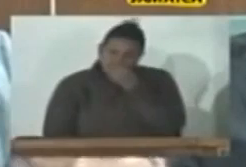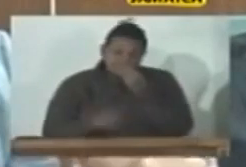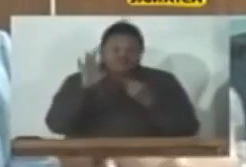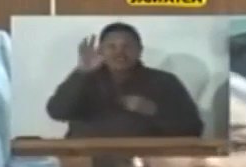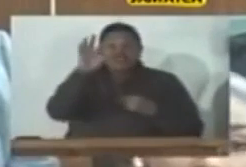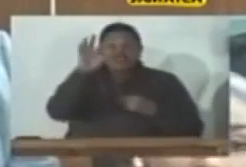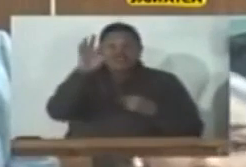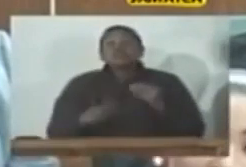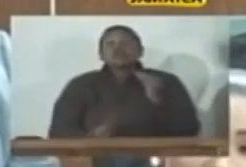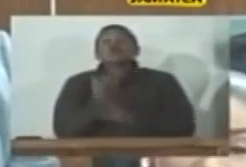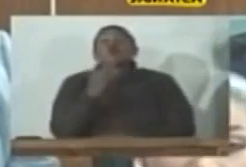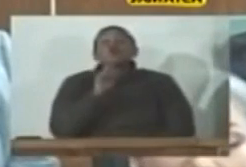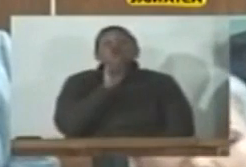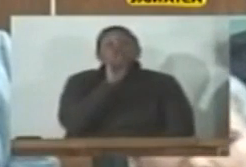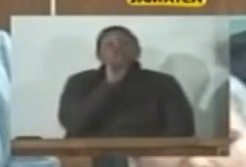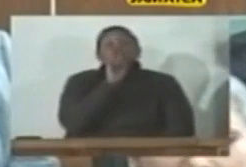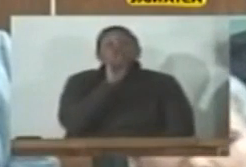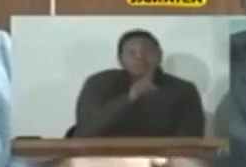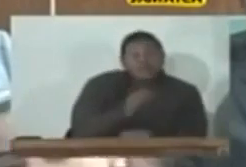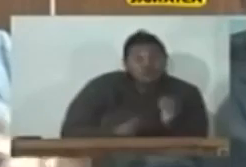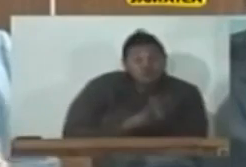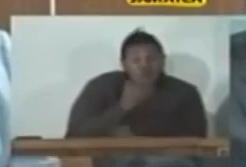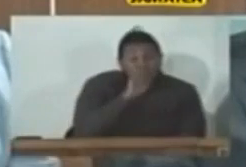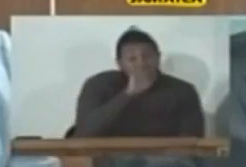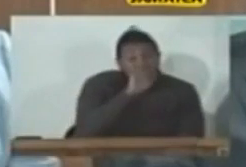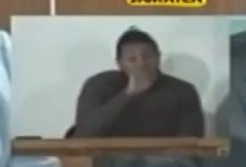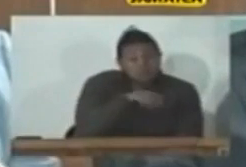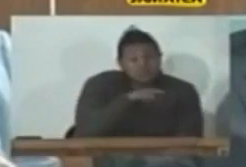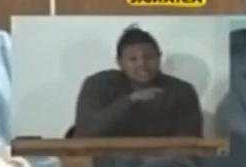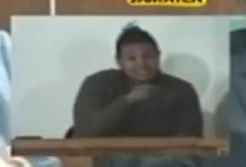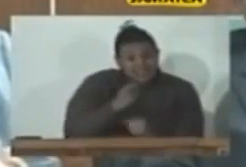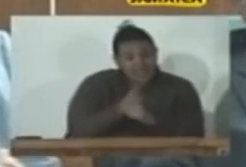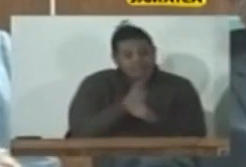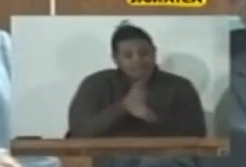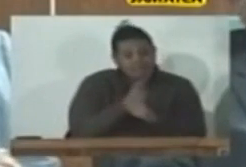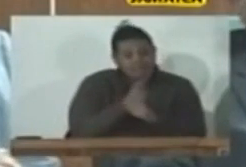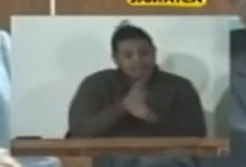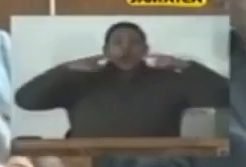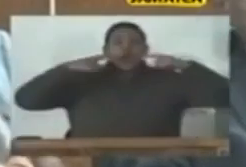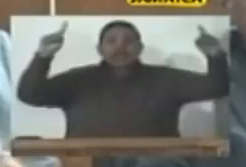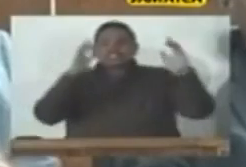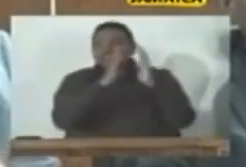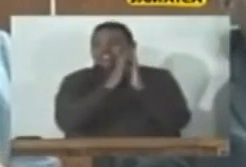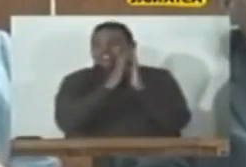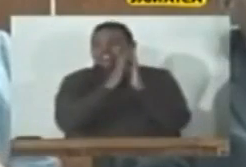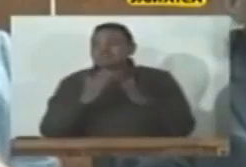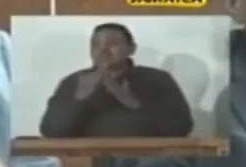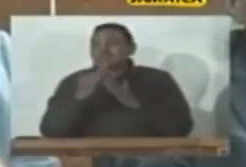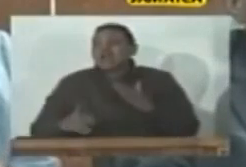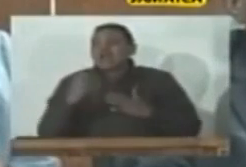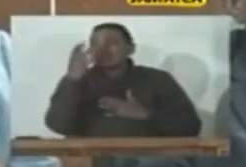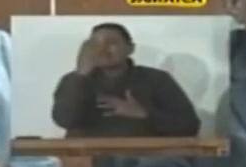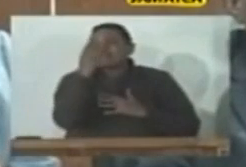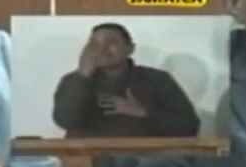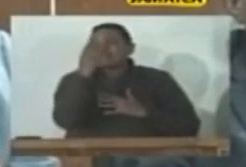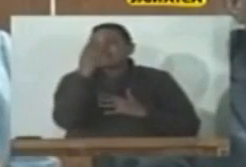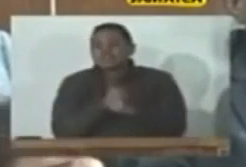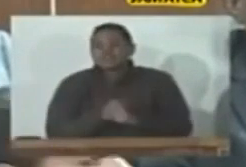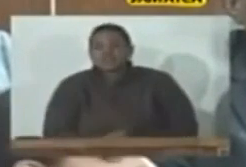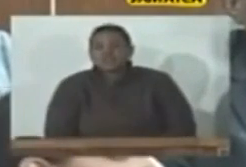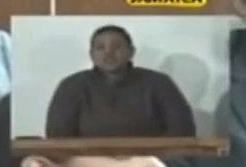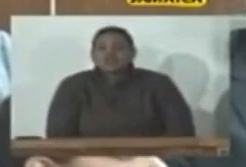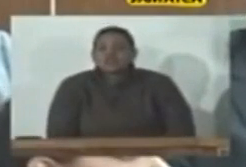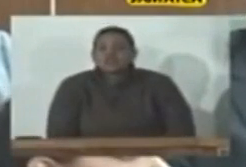per annum to be achieved by the end of the 4 years. By the end of the 4 years. The current Minister